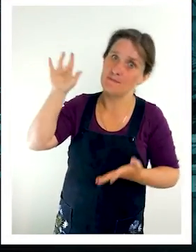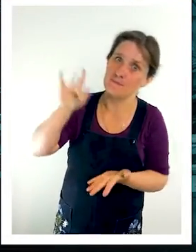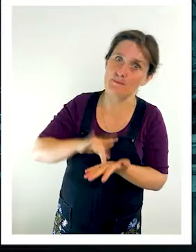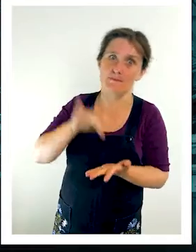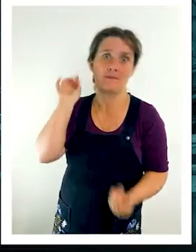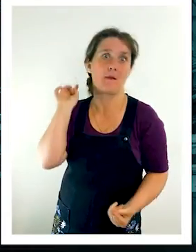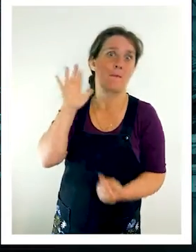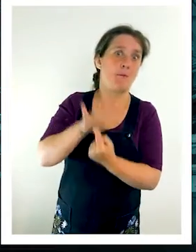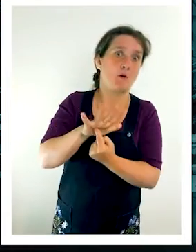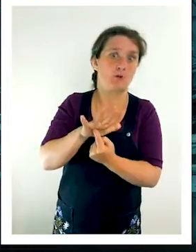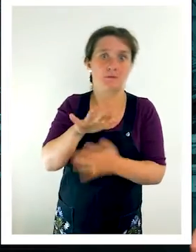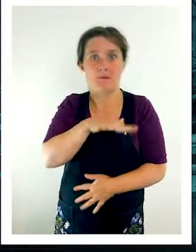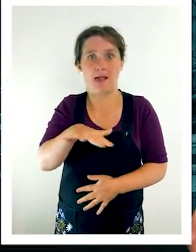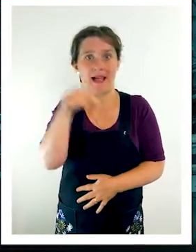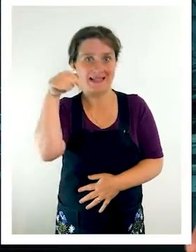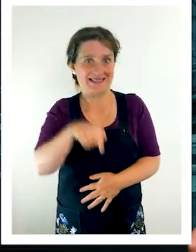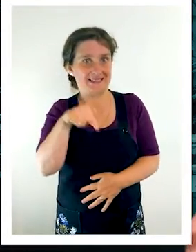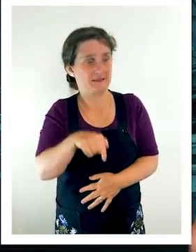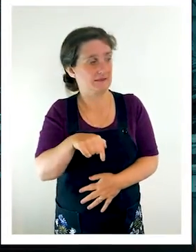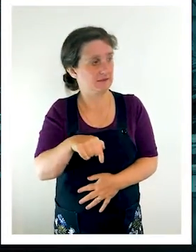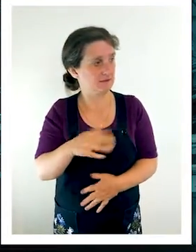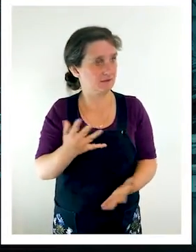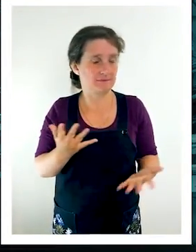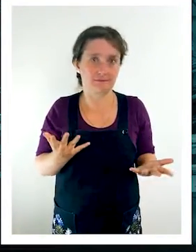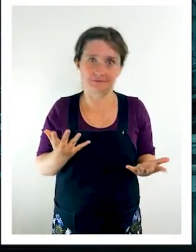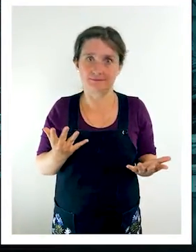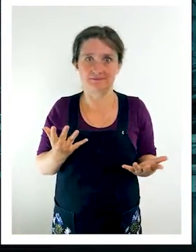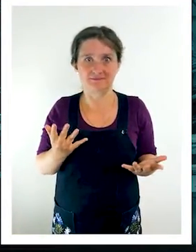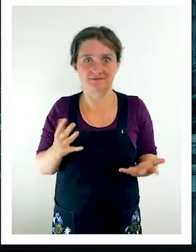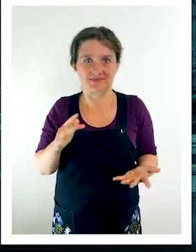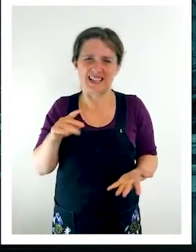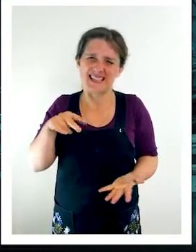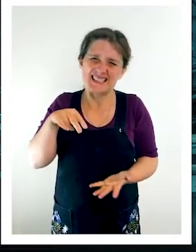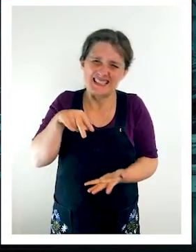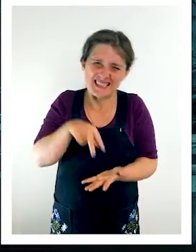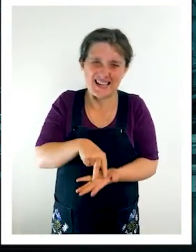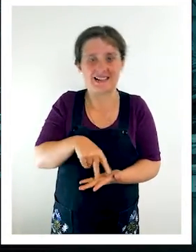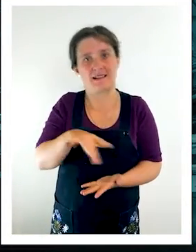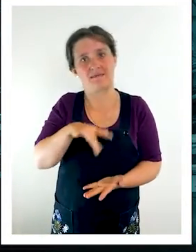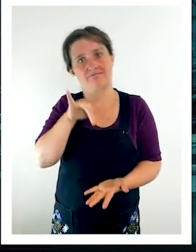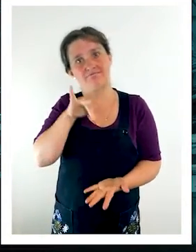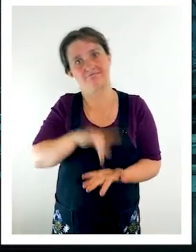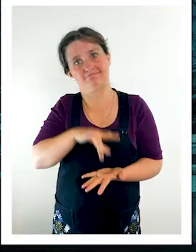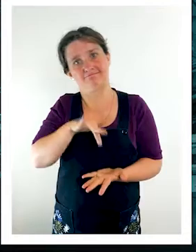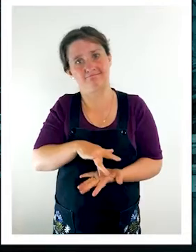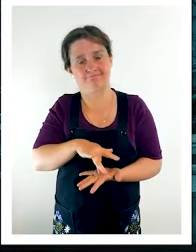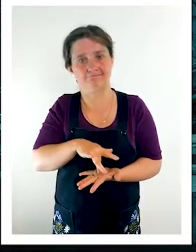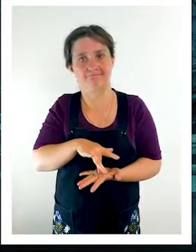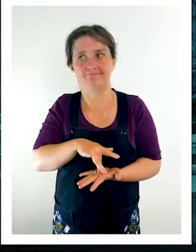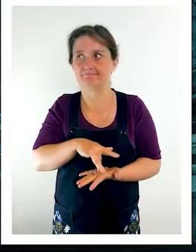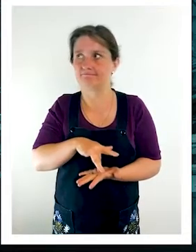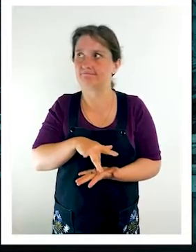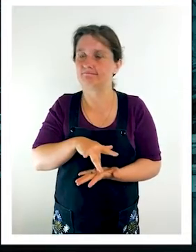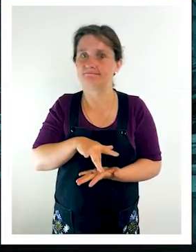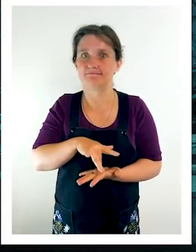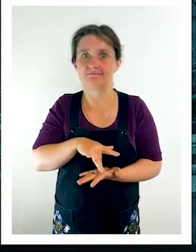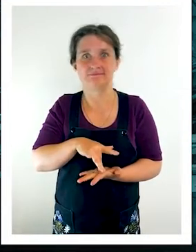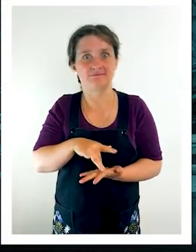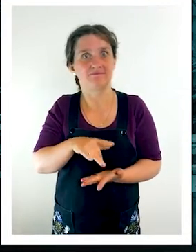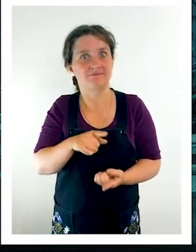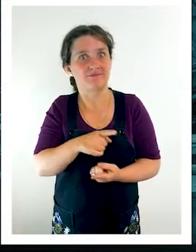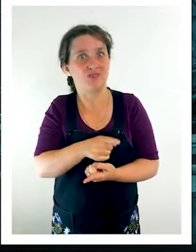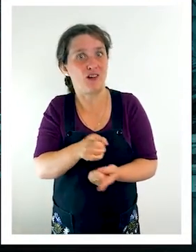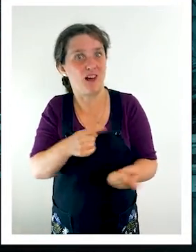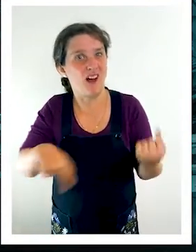place. And it is standing here in the ship's core that I cannot think of a better setting for us as space cadets